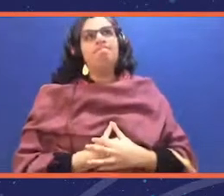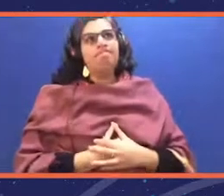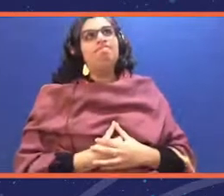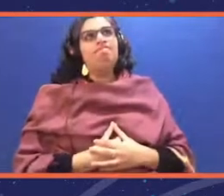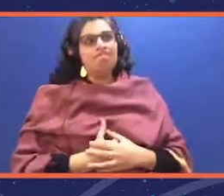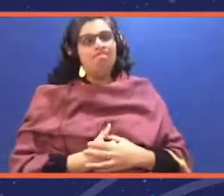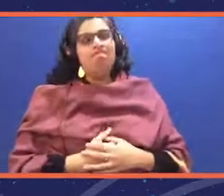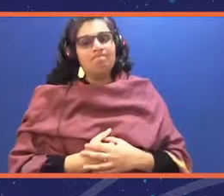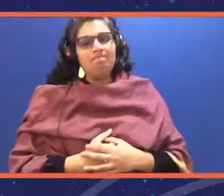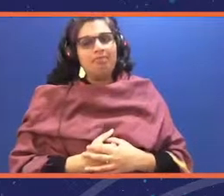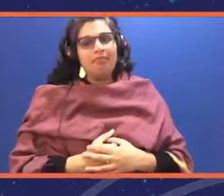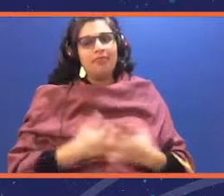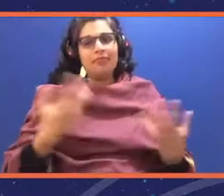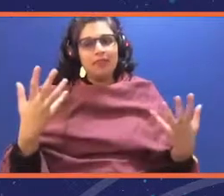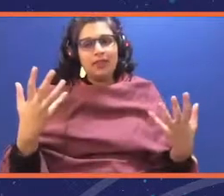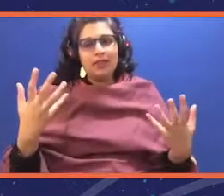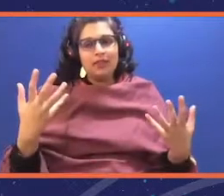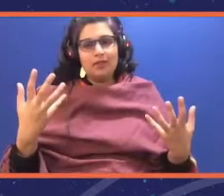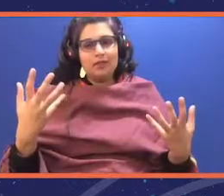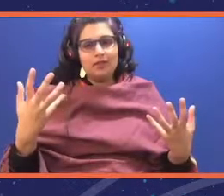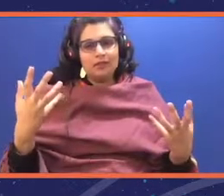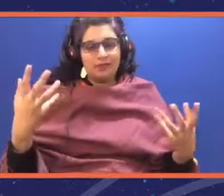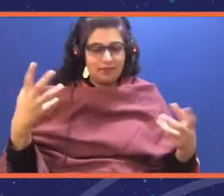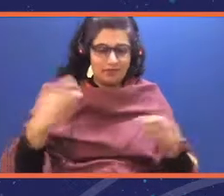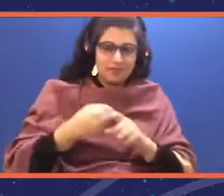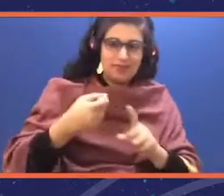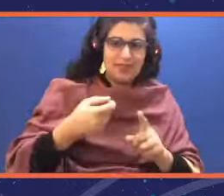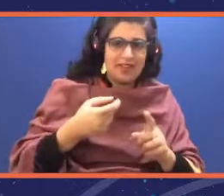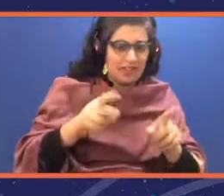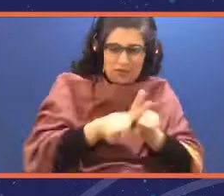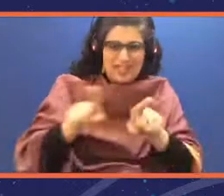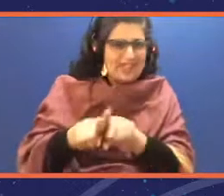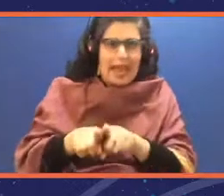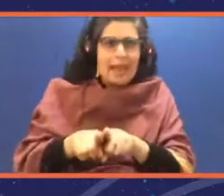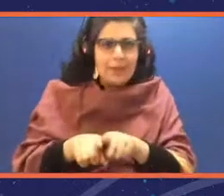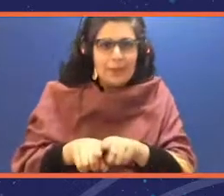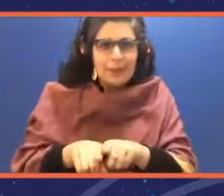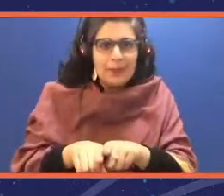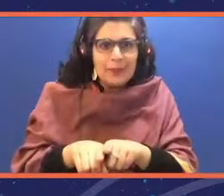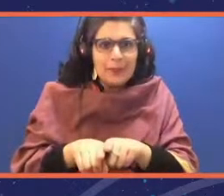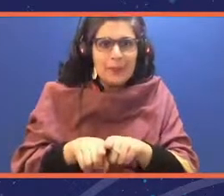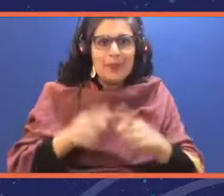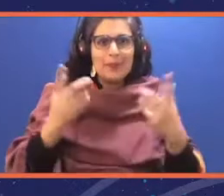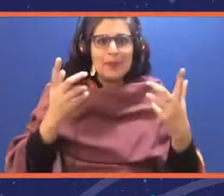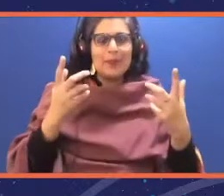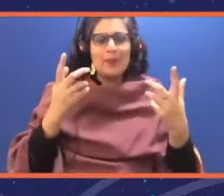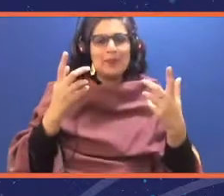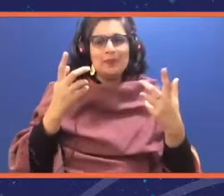I mean, they're one and the same, I would say.